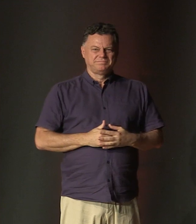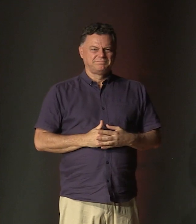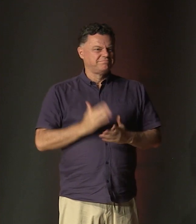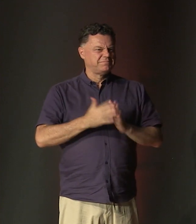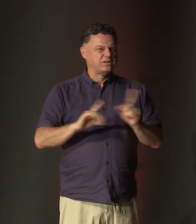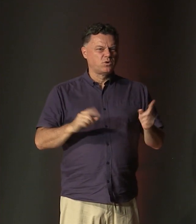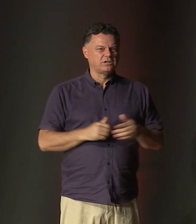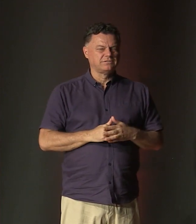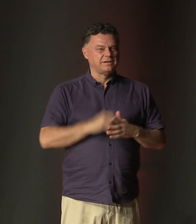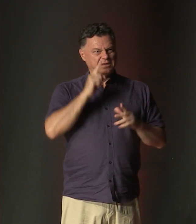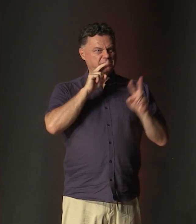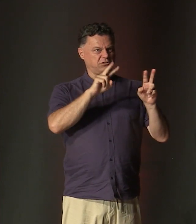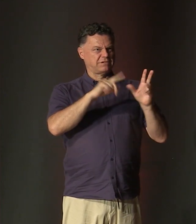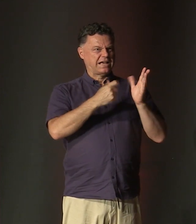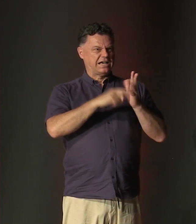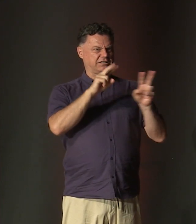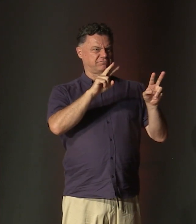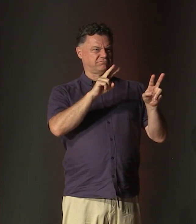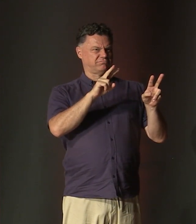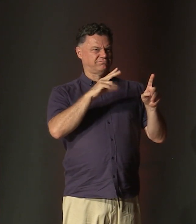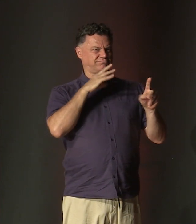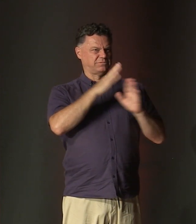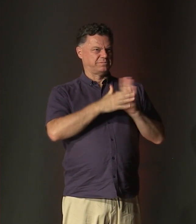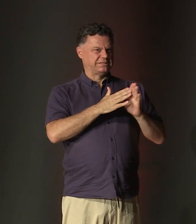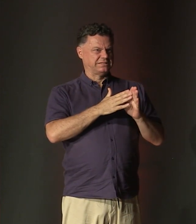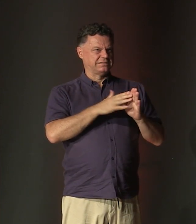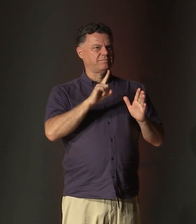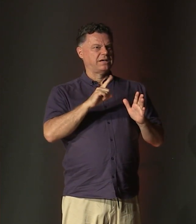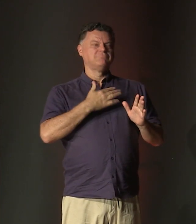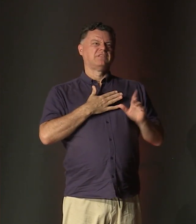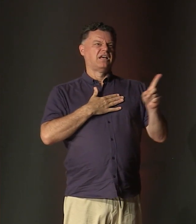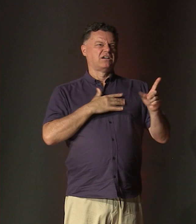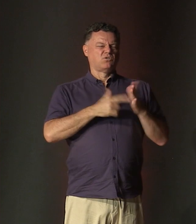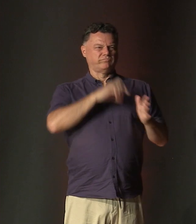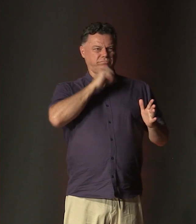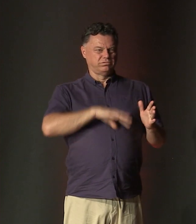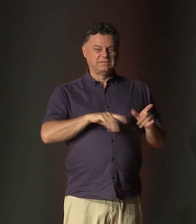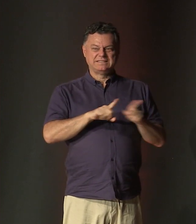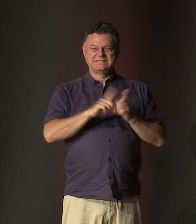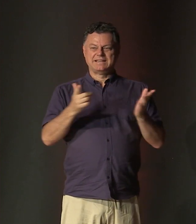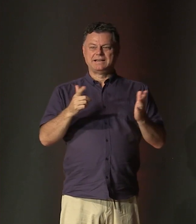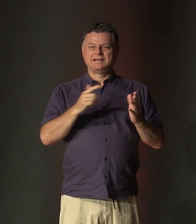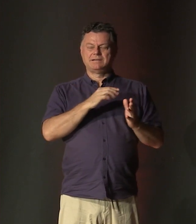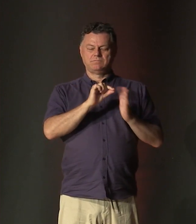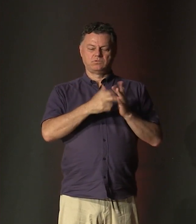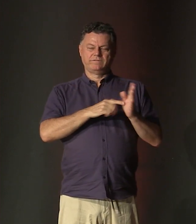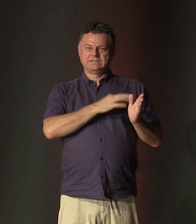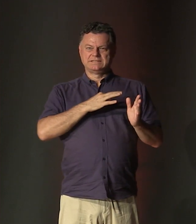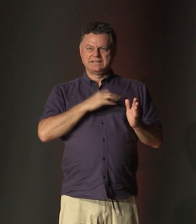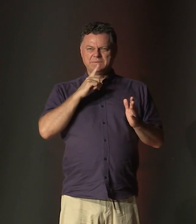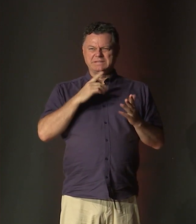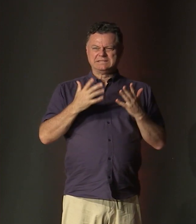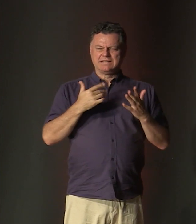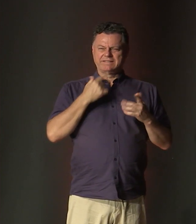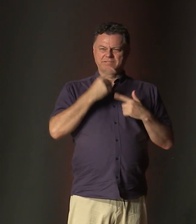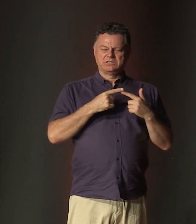When we can't quite describe it, but we know what we like. And what we like is to be able to keep